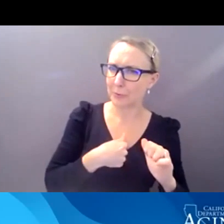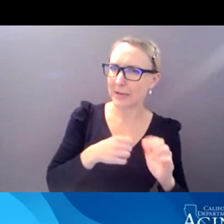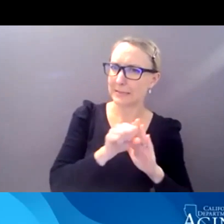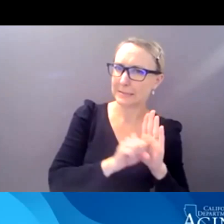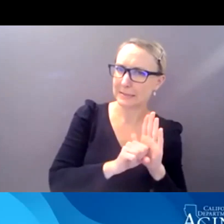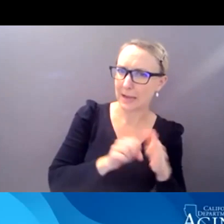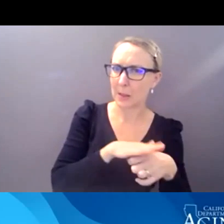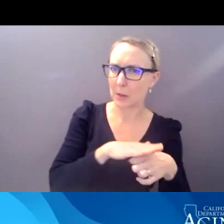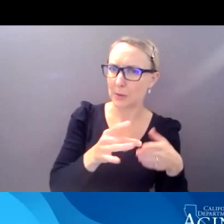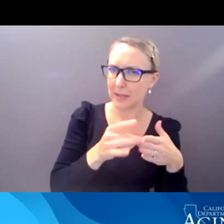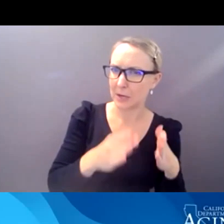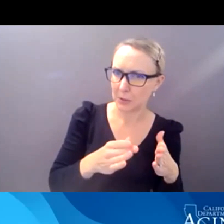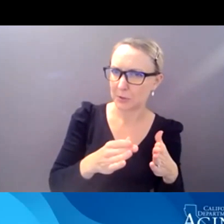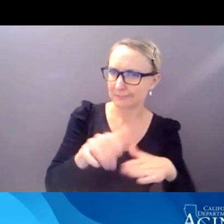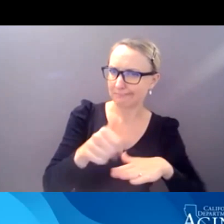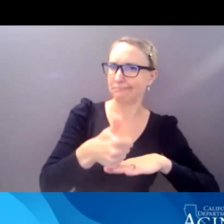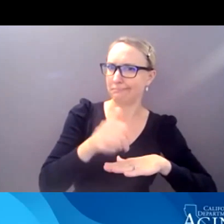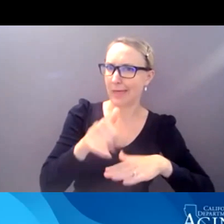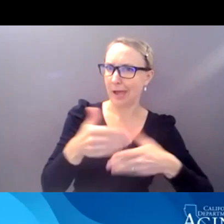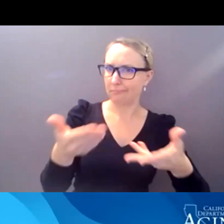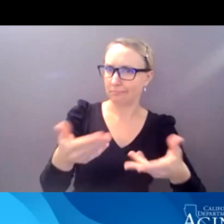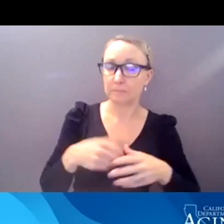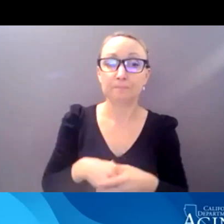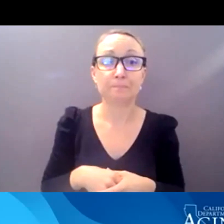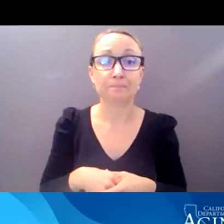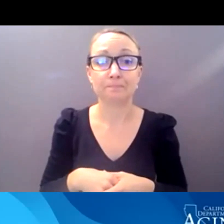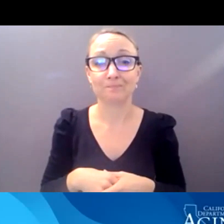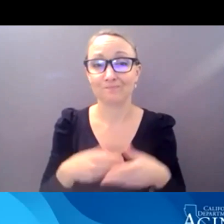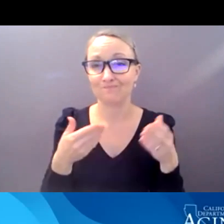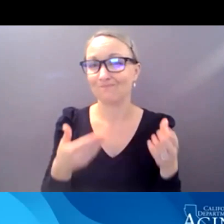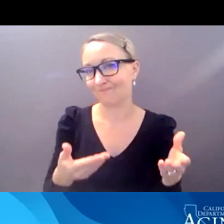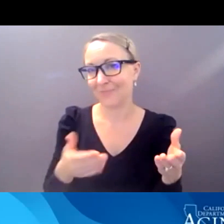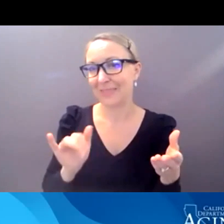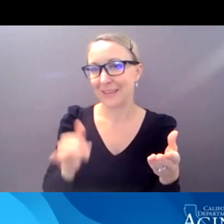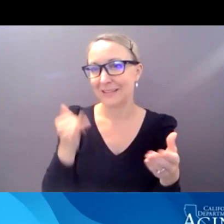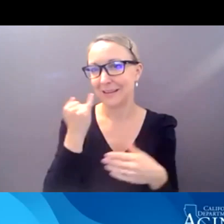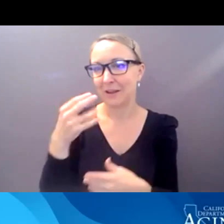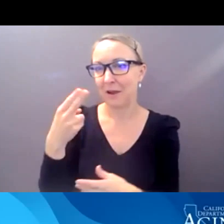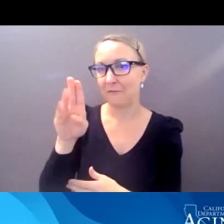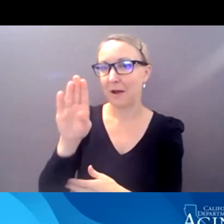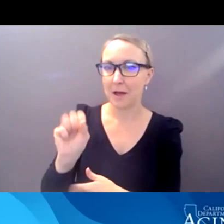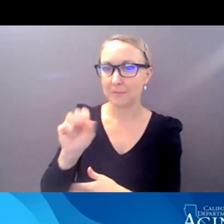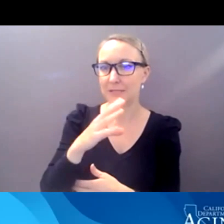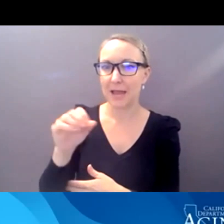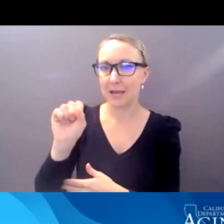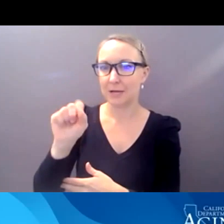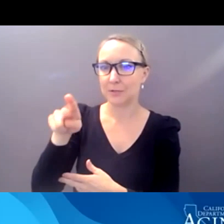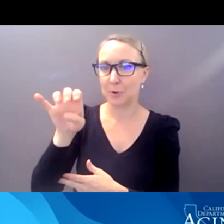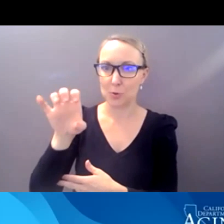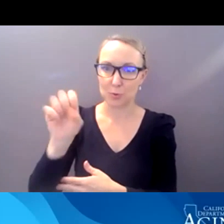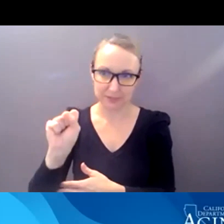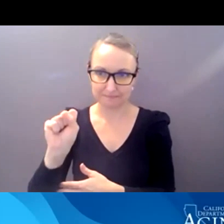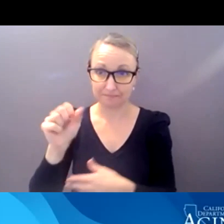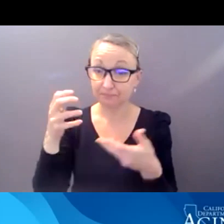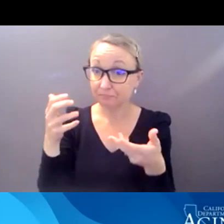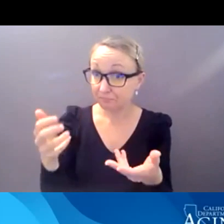that? Next slide. And so that's where this framework of hubs and spokes came up. And what this proposal